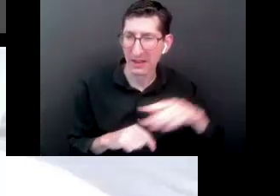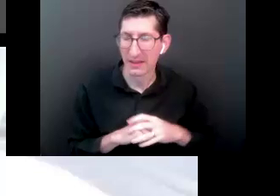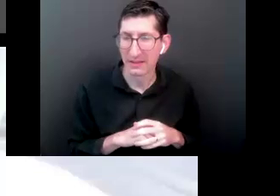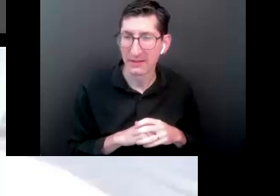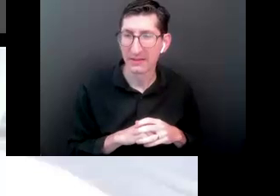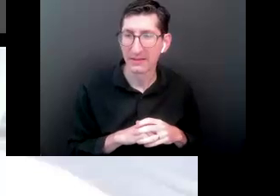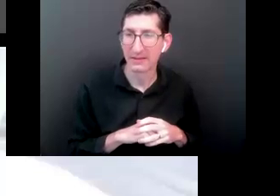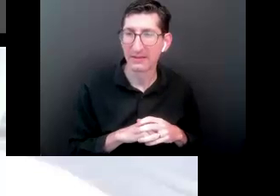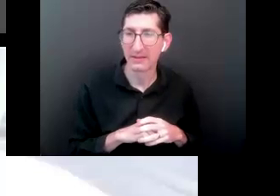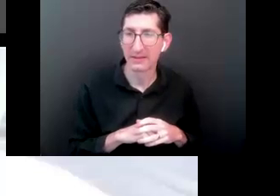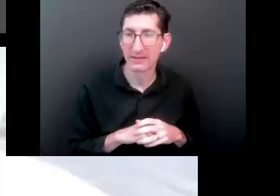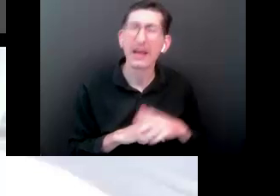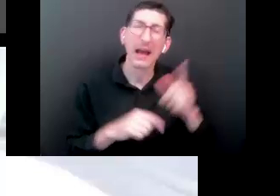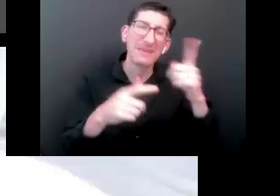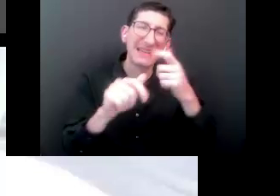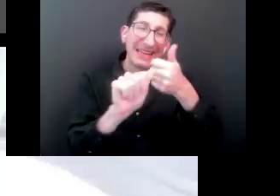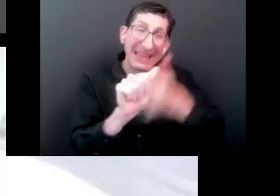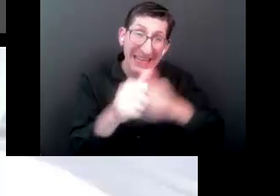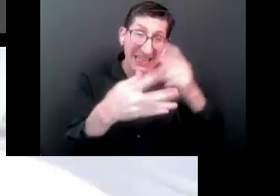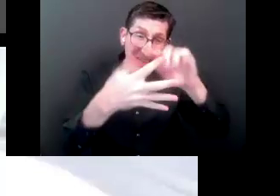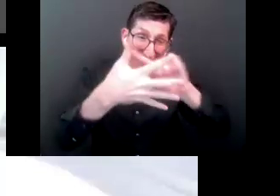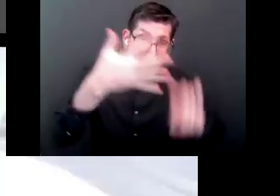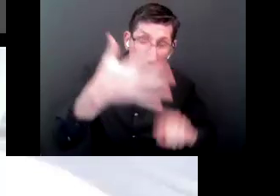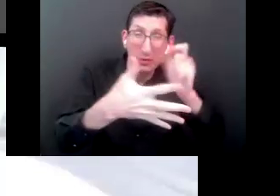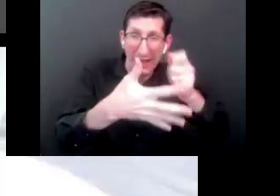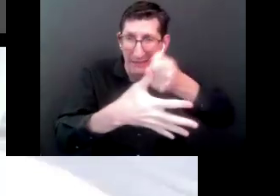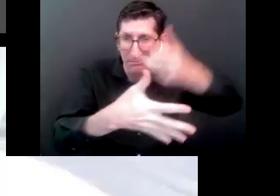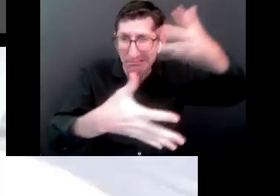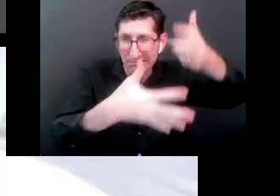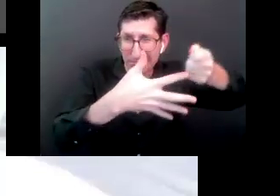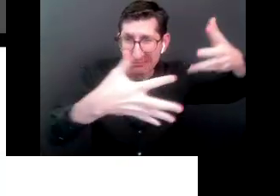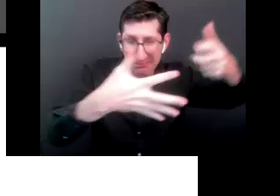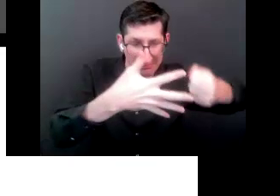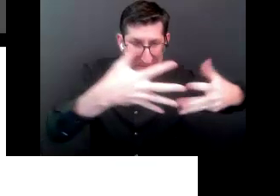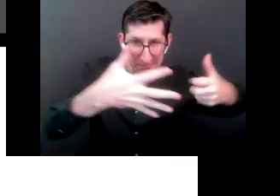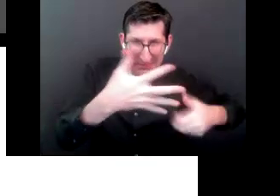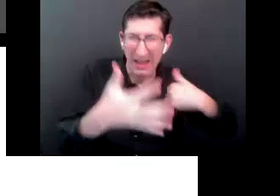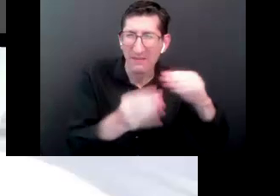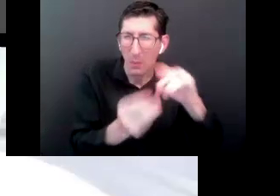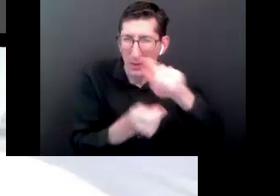a sublist under each of these, but this is a kind of a general starting point.